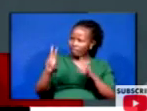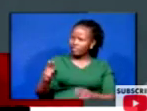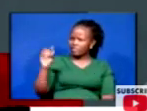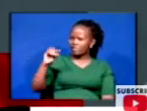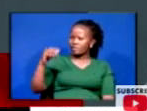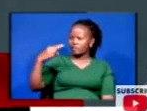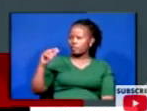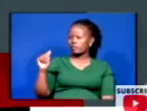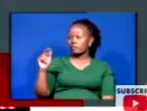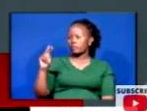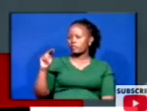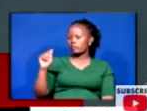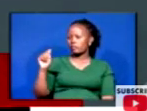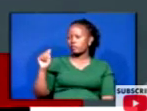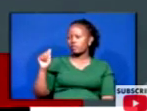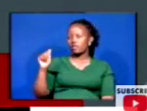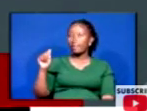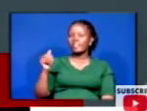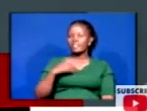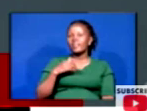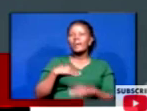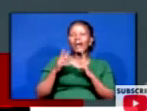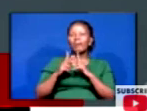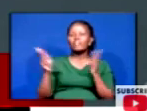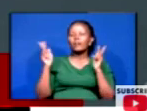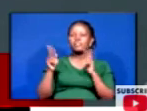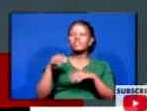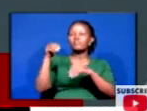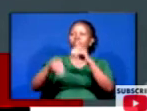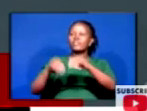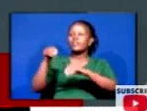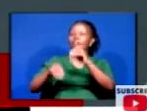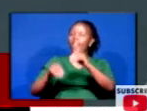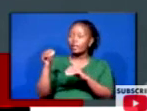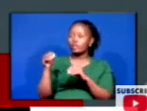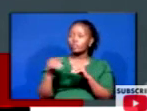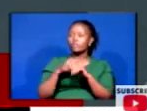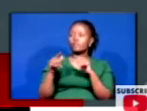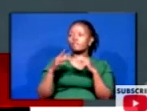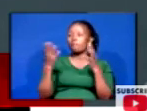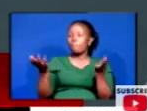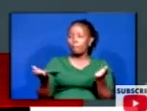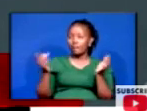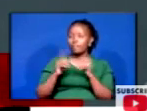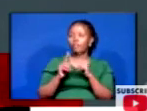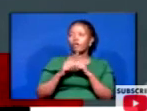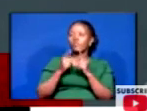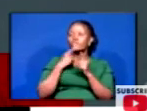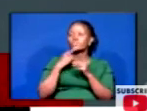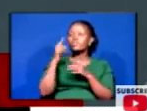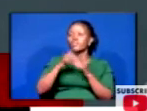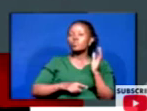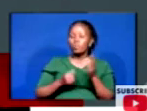holding peaceful elections, and they're attributing it to a number of factors. But top on that list is what they are calling the Inter-Party